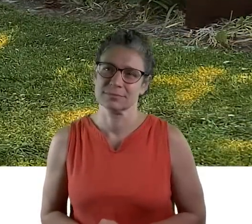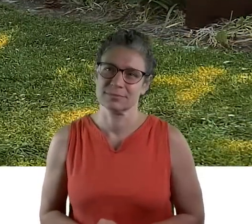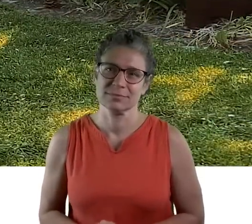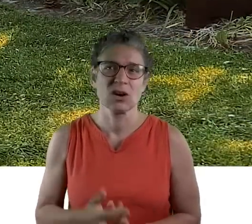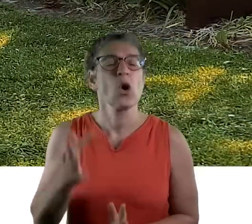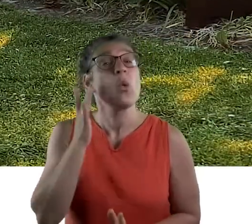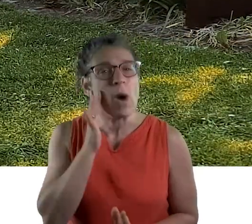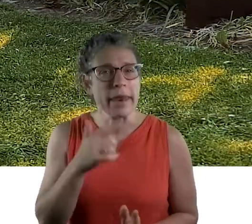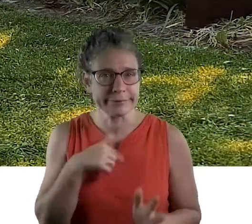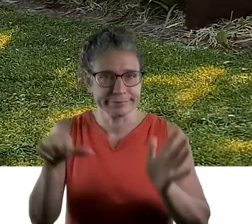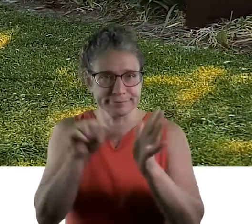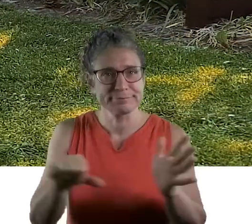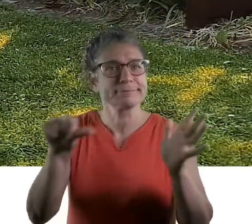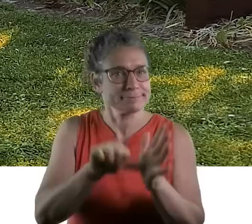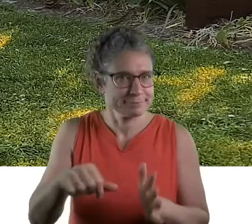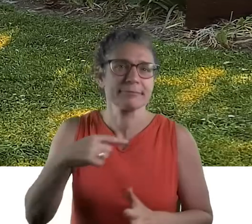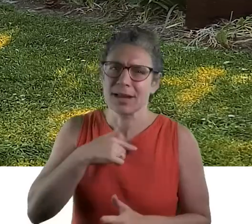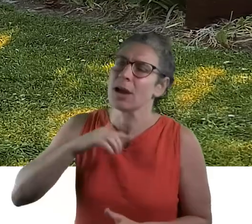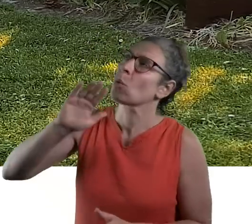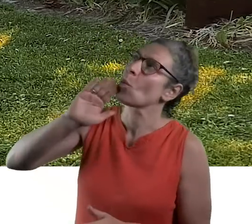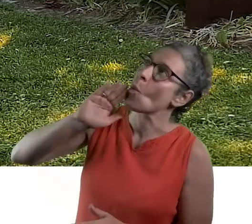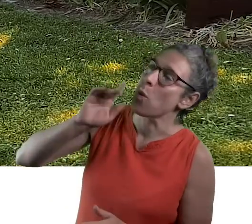In the day of my trouble, I call on you.